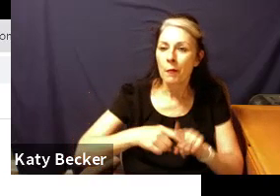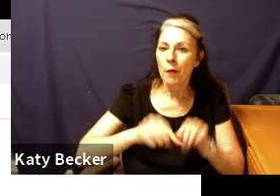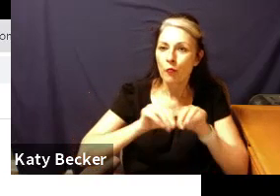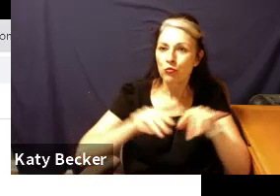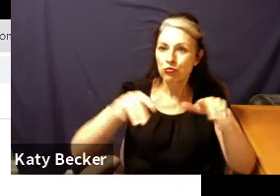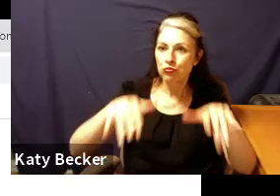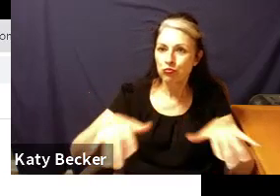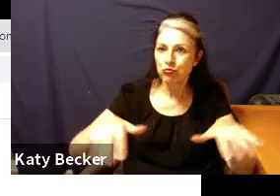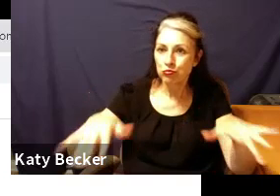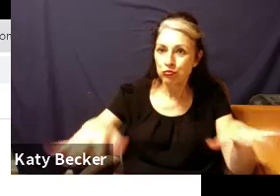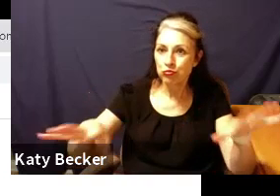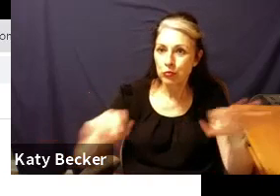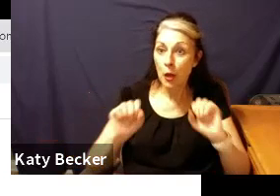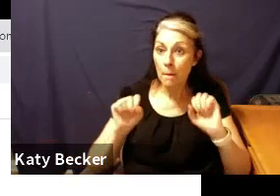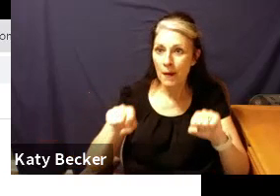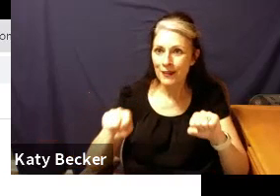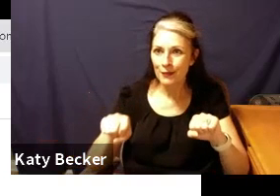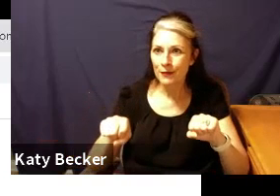possibly can.